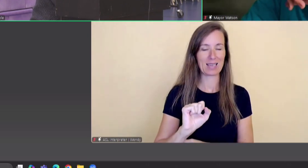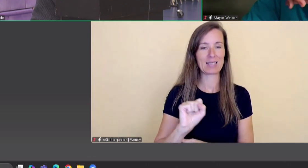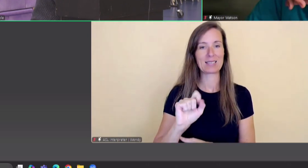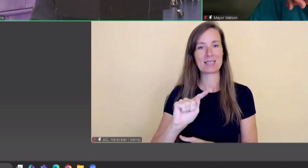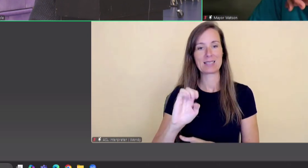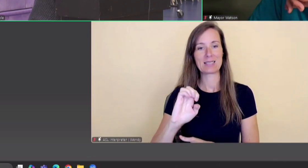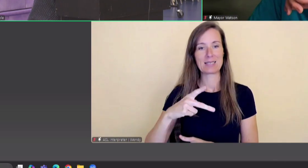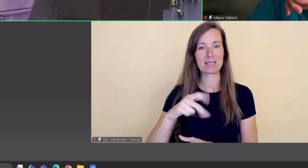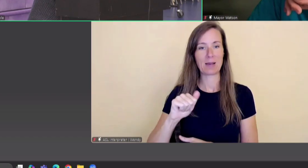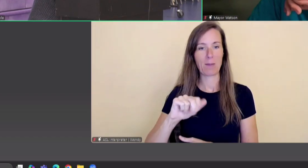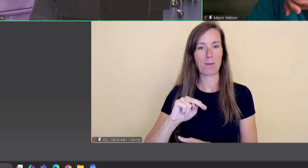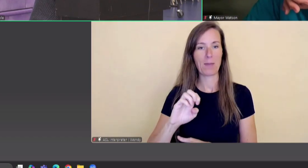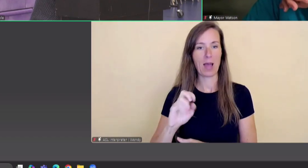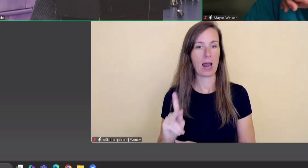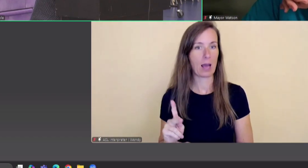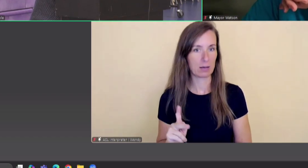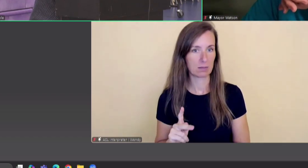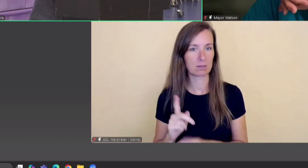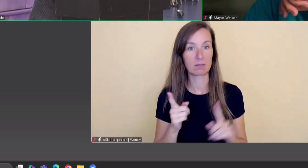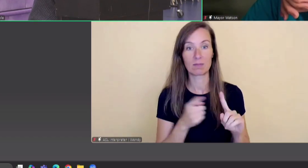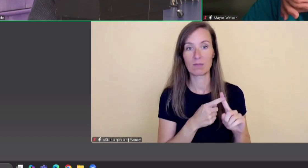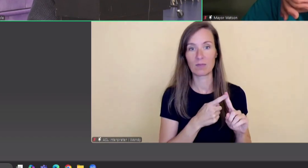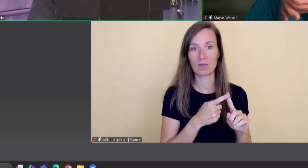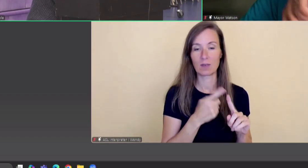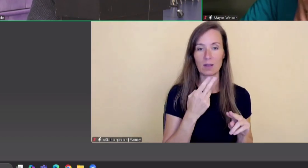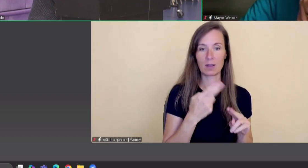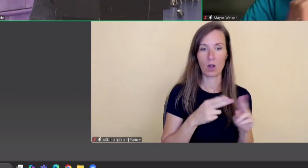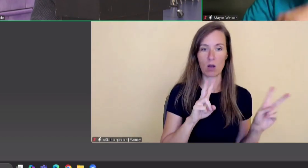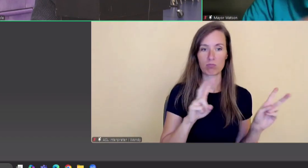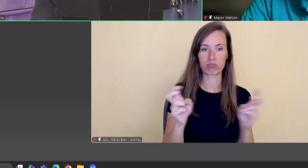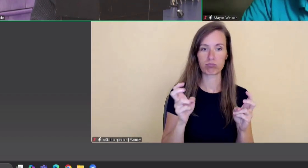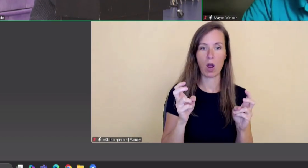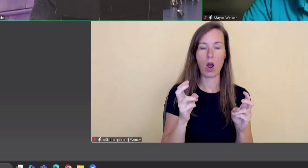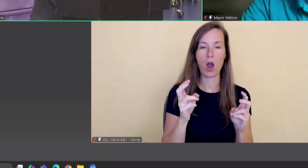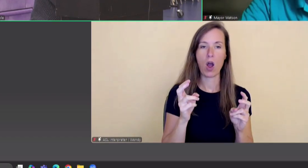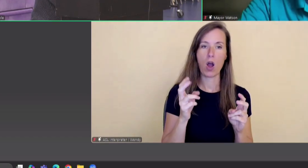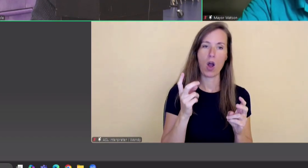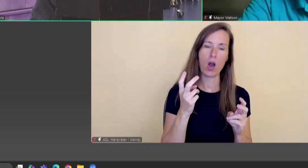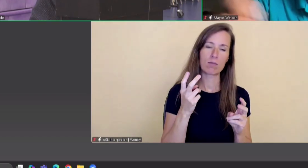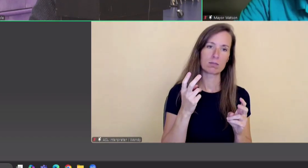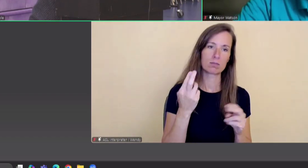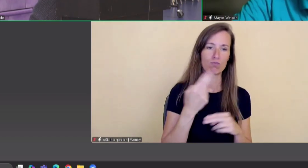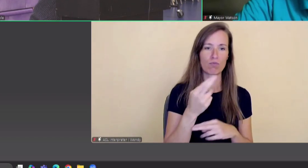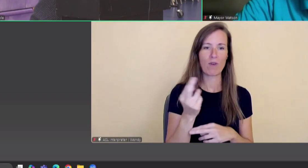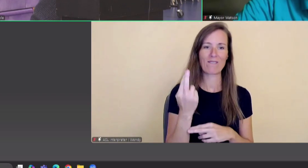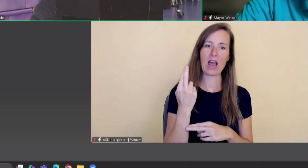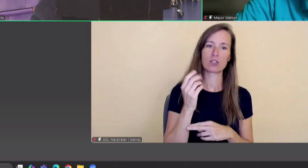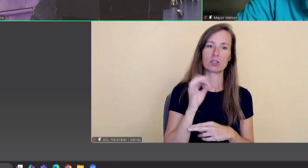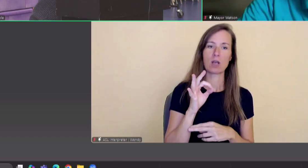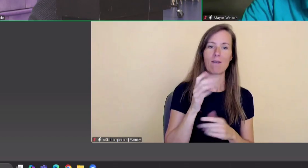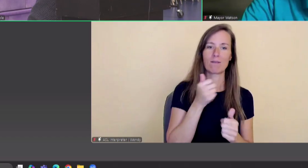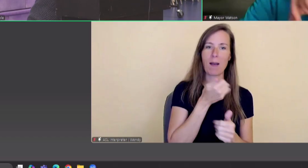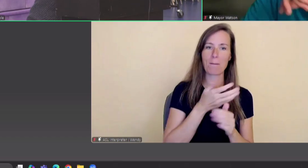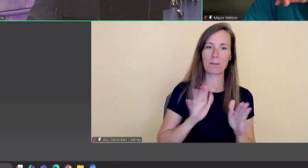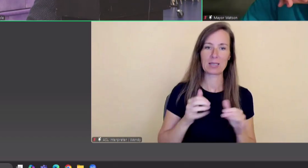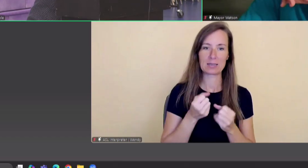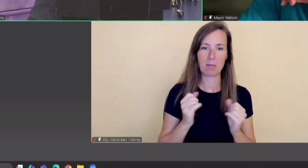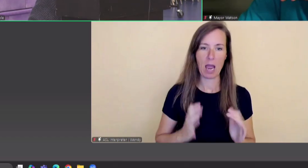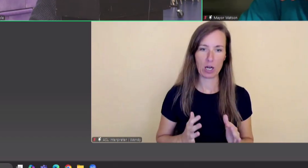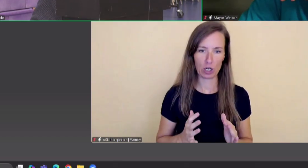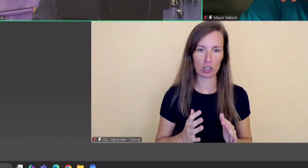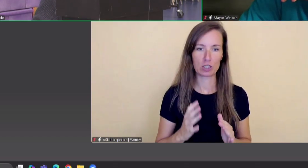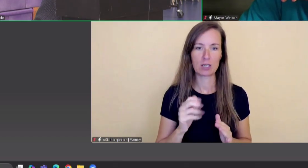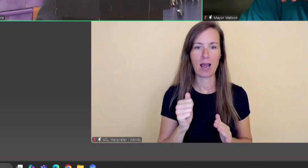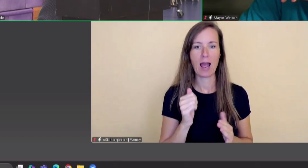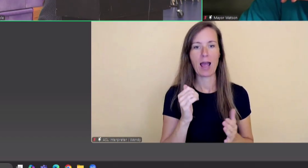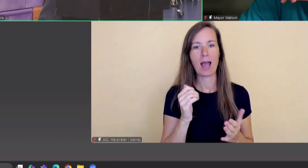called Reflections of a Peacemaker, A Portrait Through Heart Songs. And there's another one that he